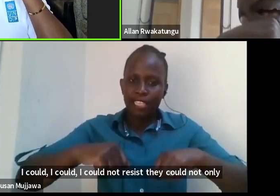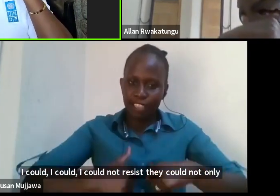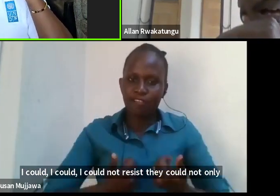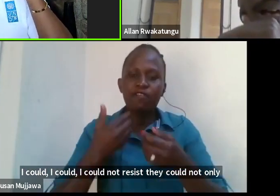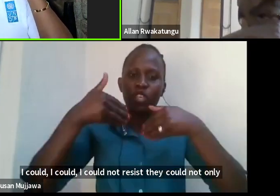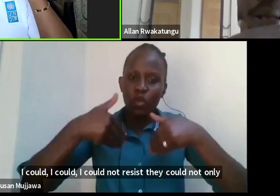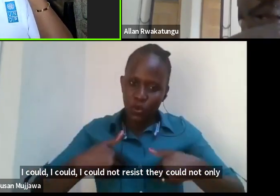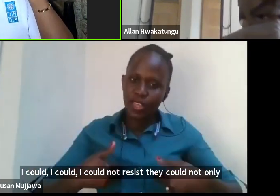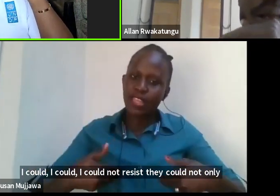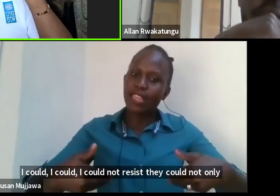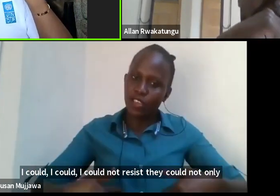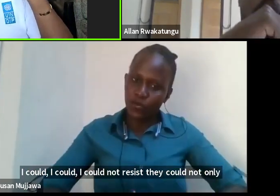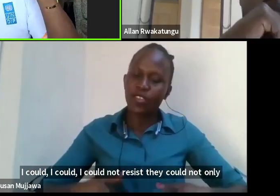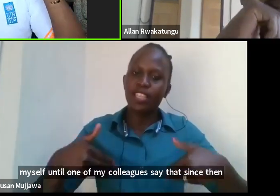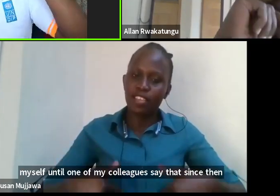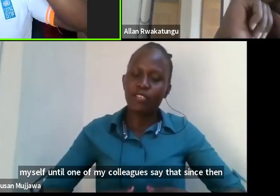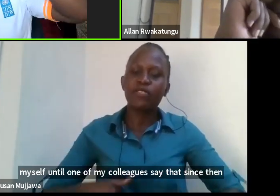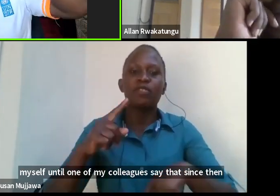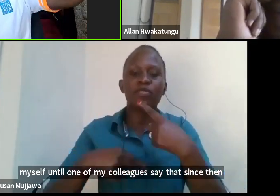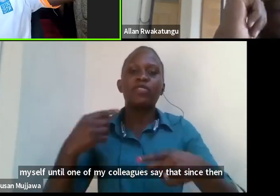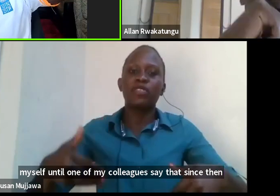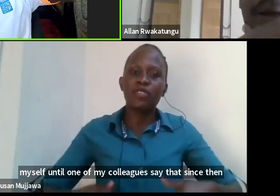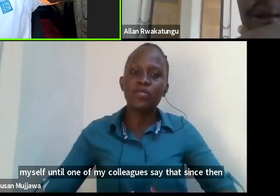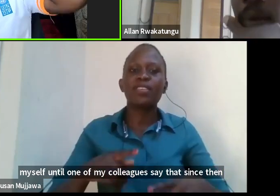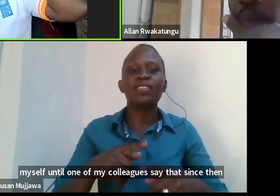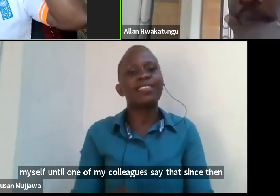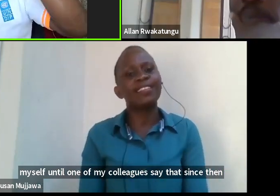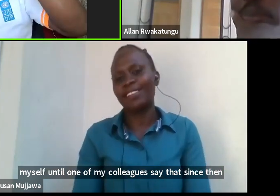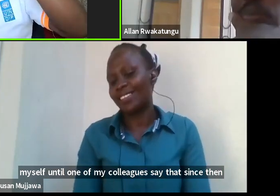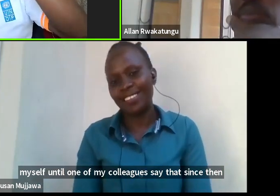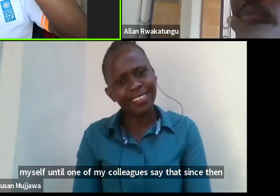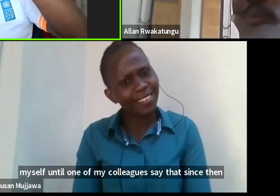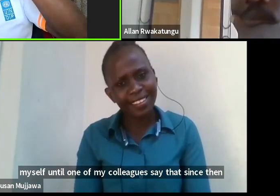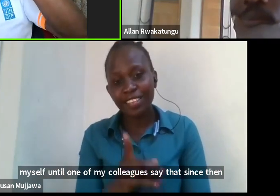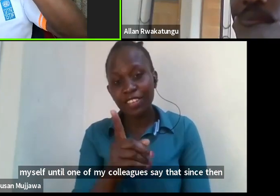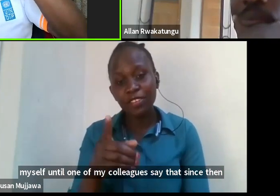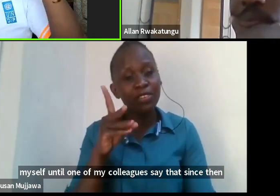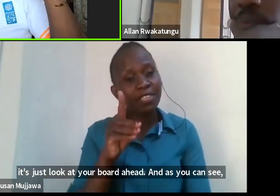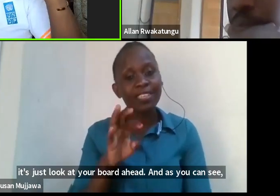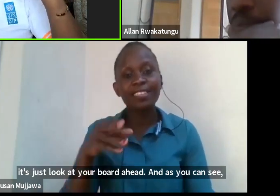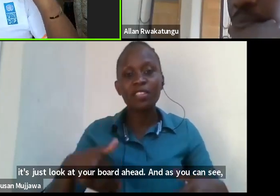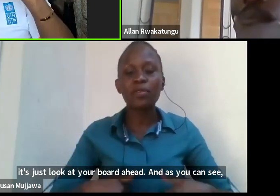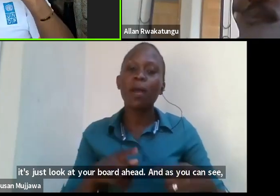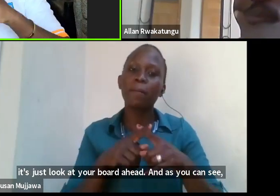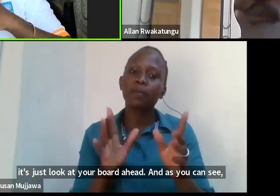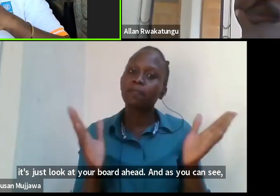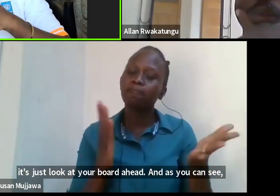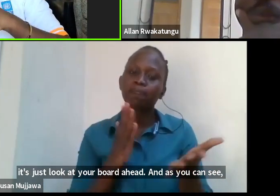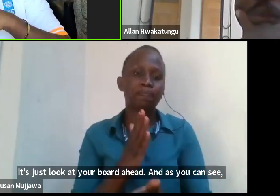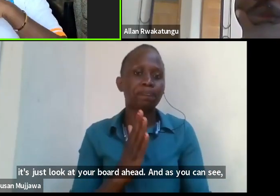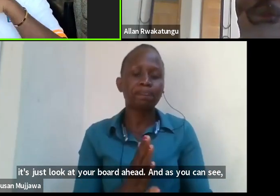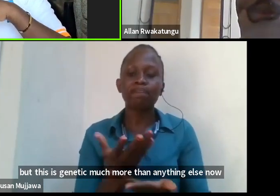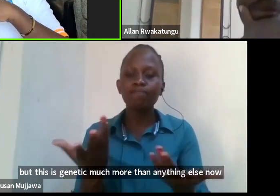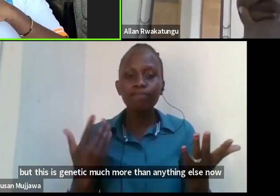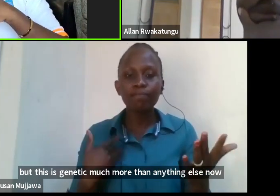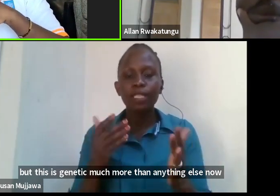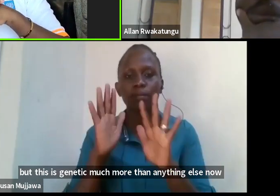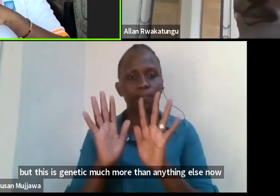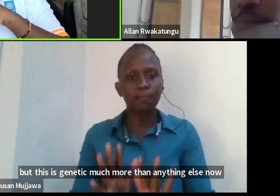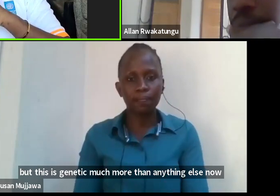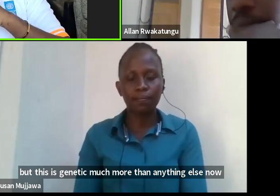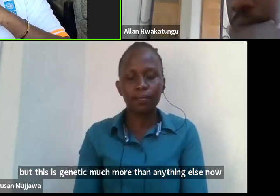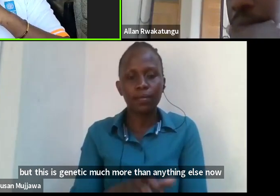colleagues said, actually, Dennis, just look at your bald head. And as you can see, but this is genetic much more than anything else. Now, Alan,